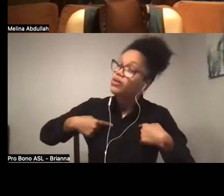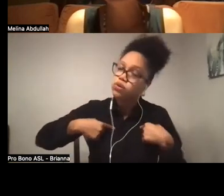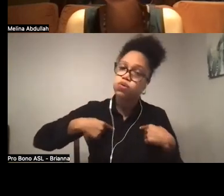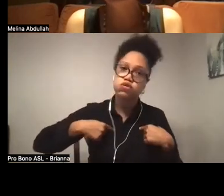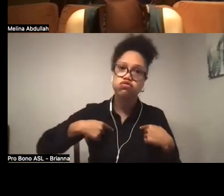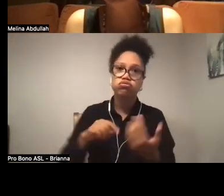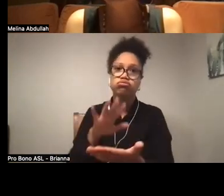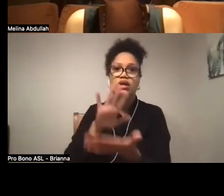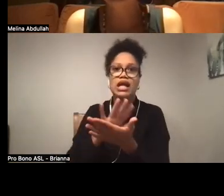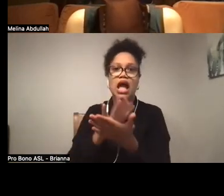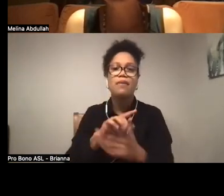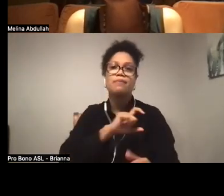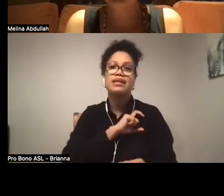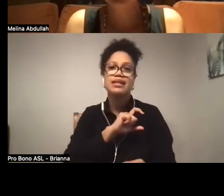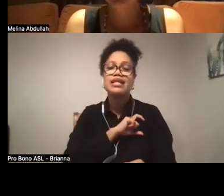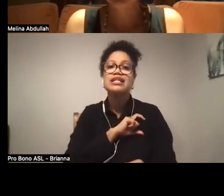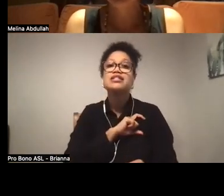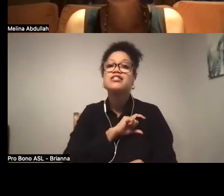at Cal State LA on Sunday.